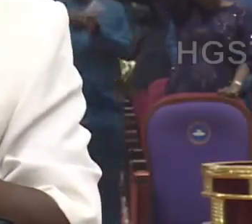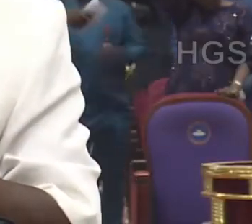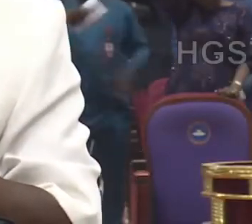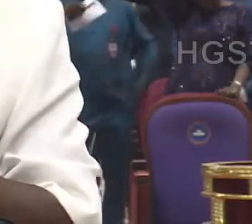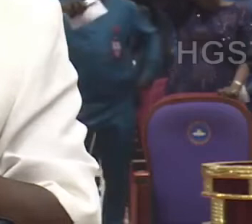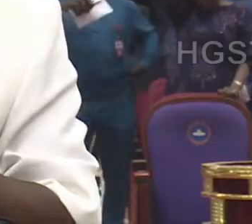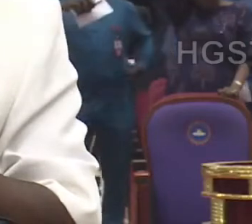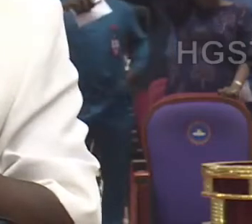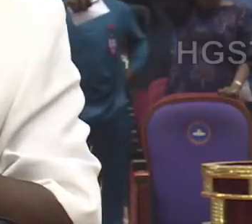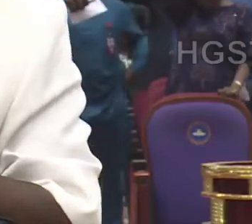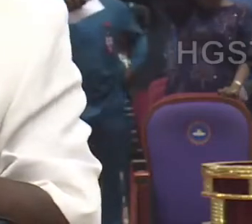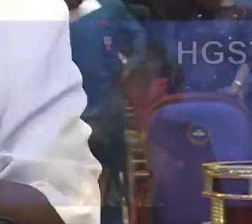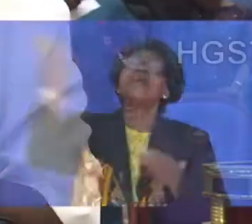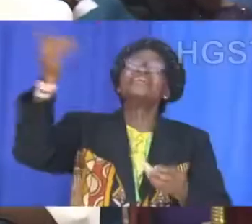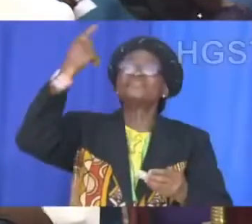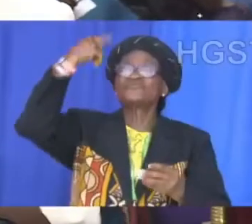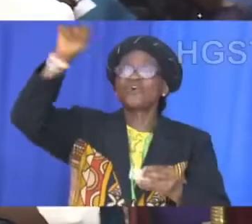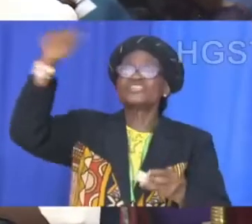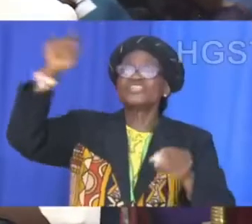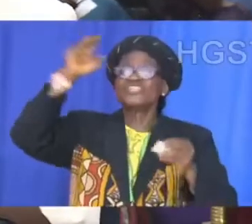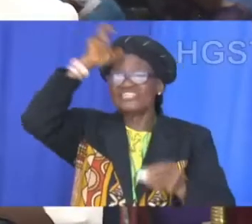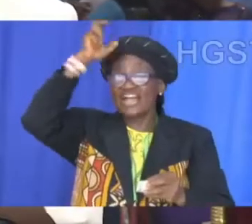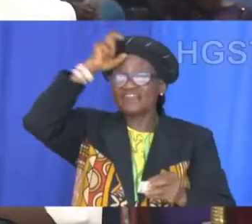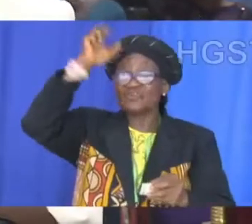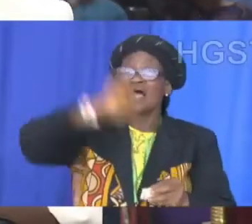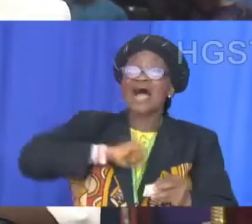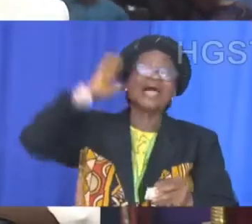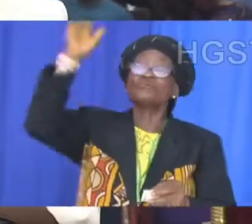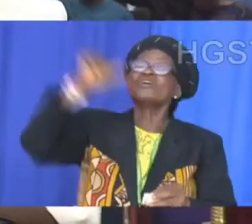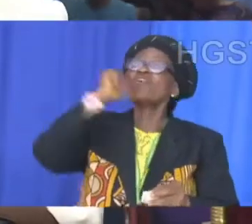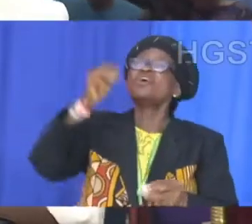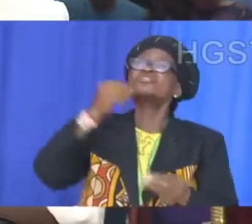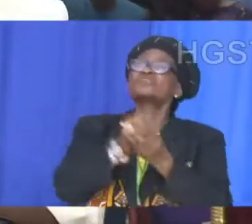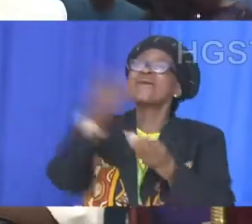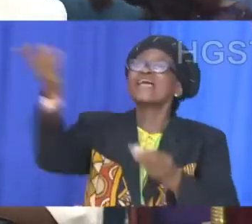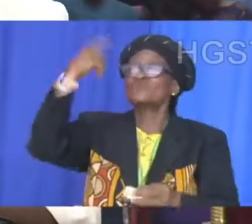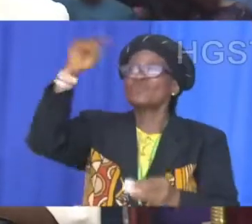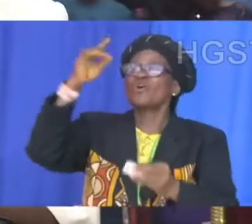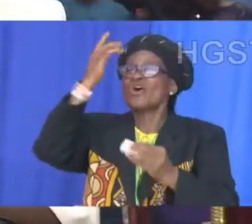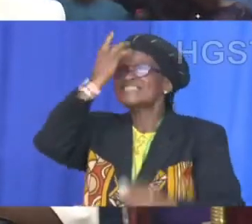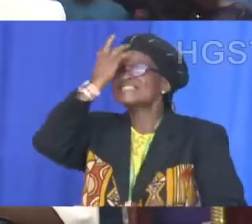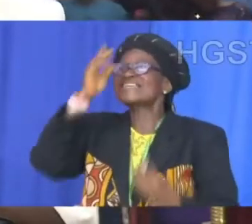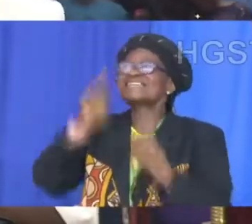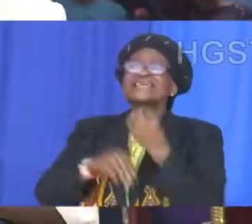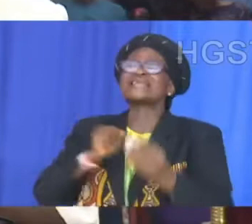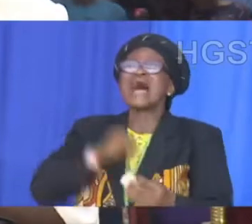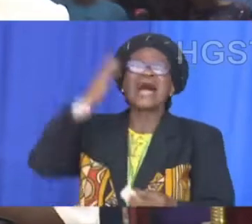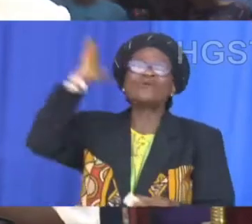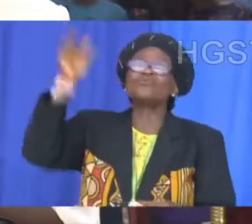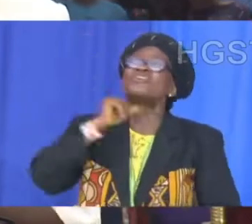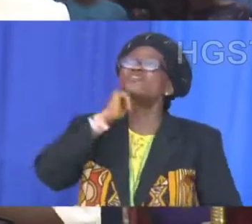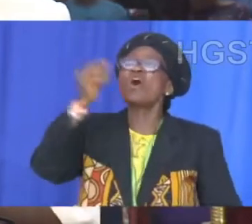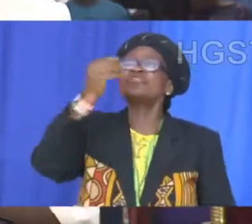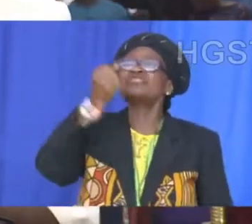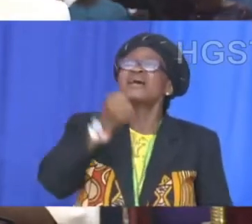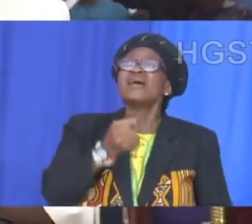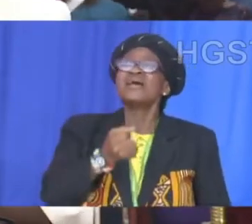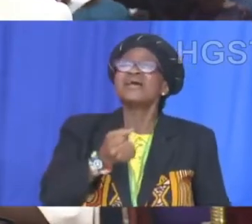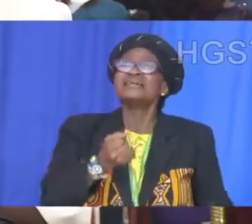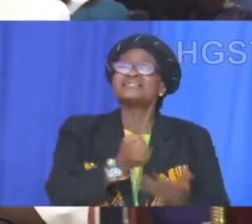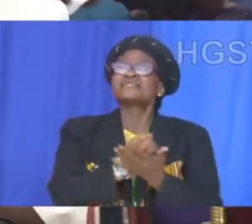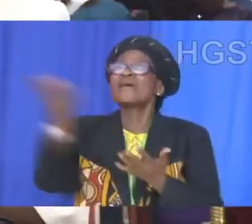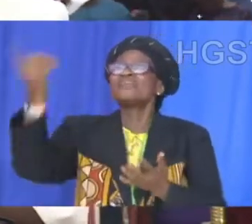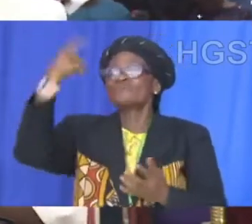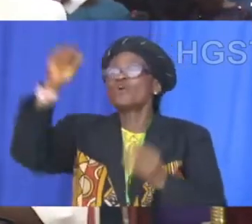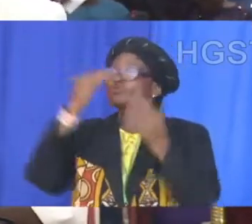devil. I will not spend on sickness. I will not spend on sorrow.